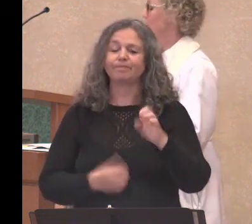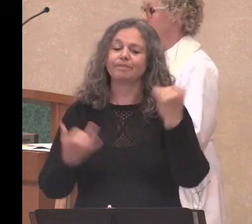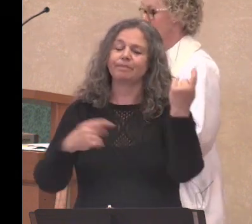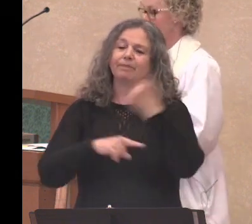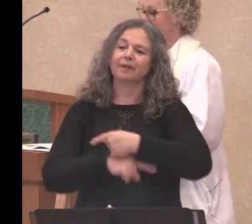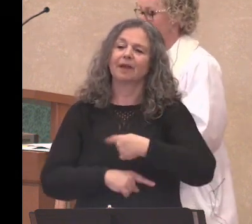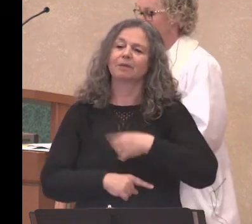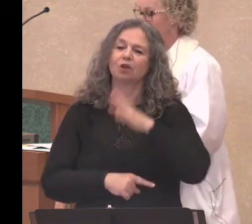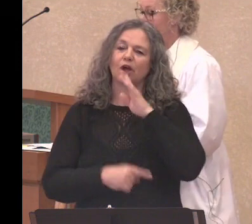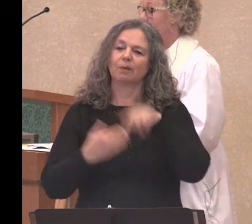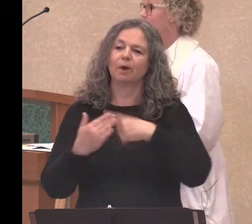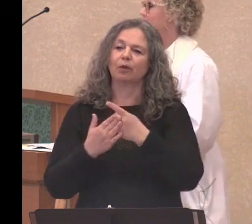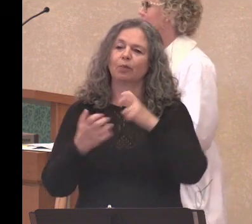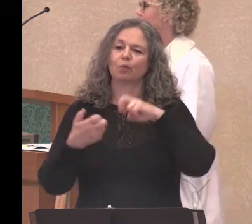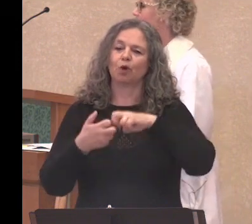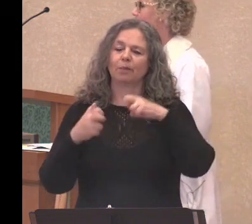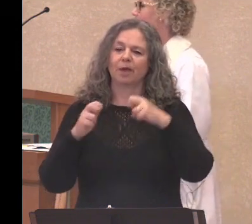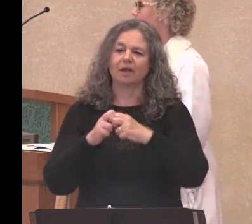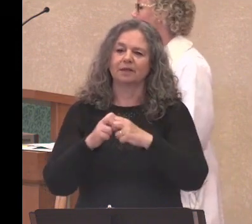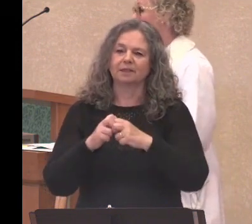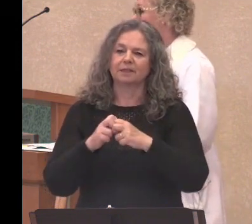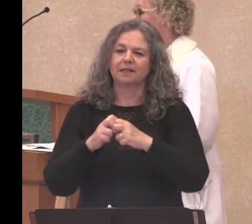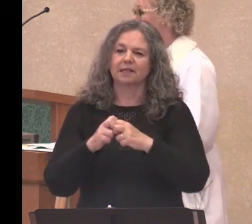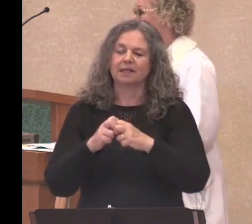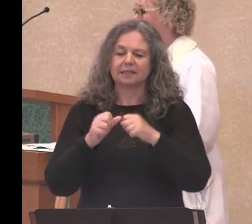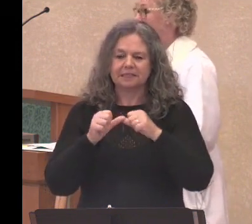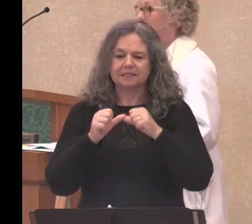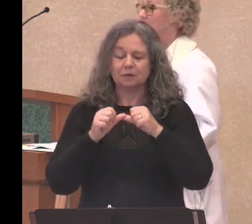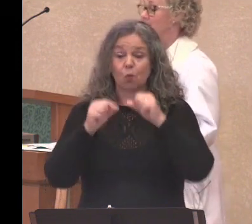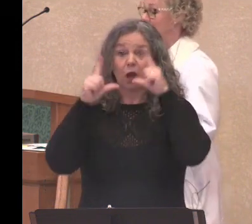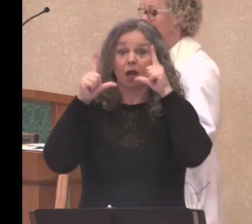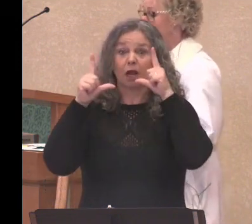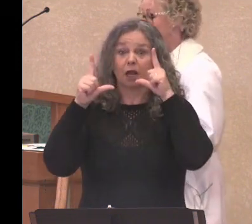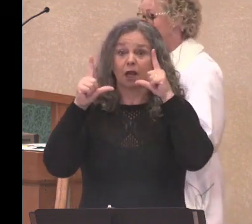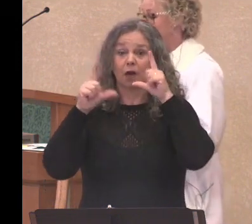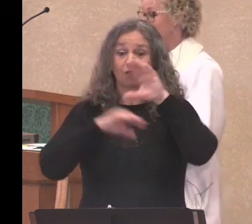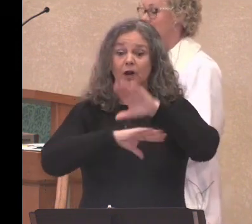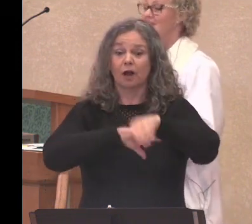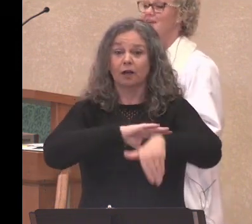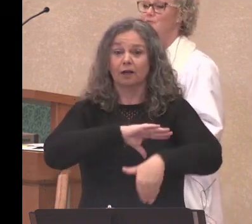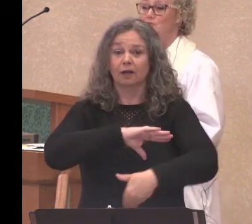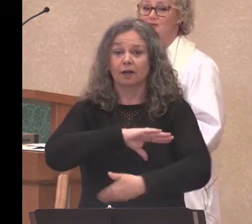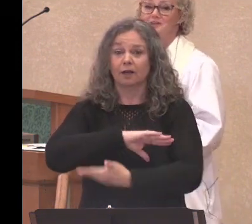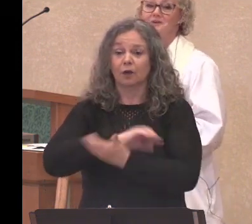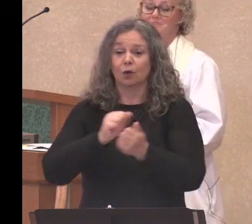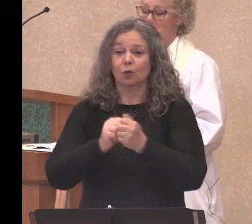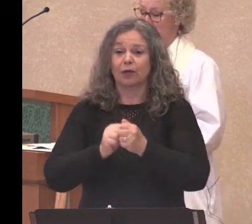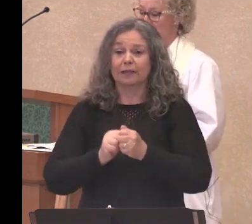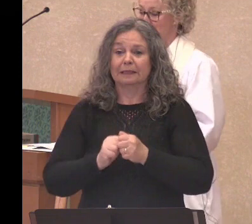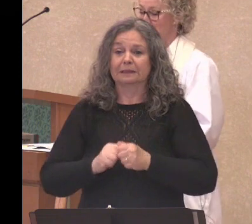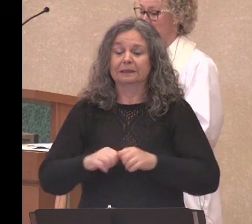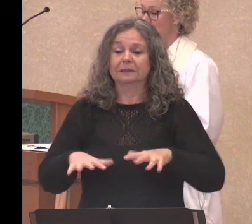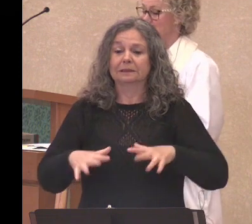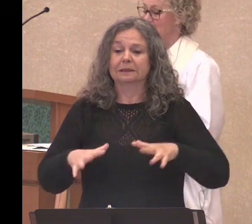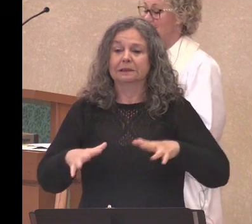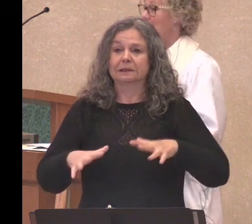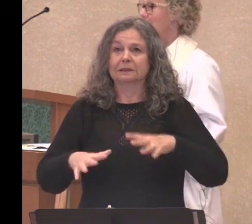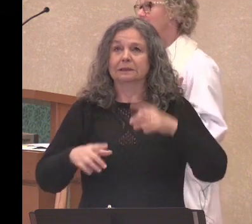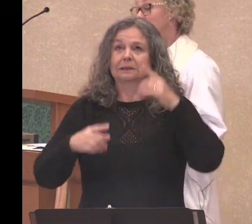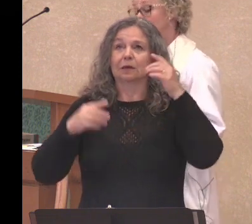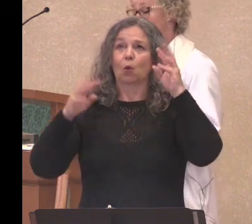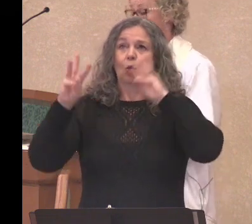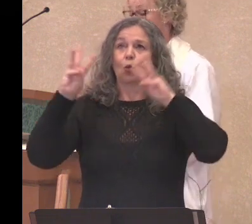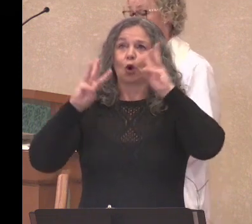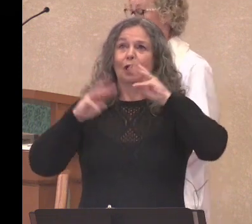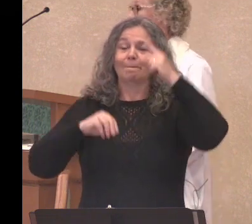talk about the problem of being kept awake at night by an anxious and worried mind.